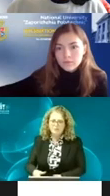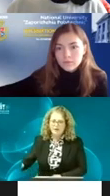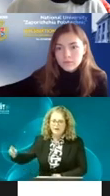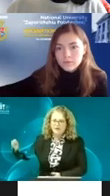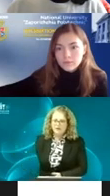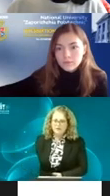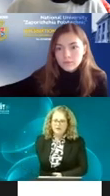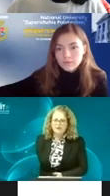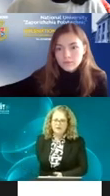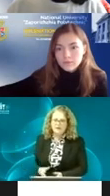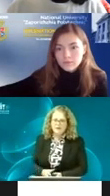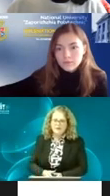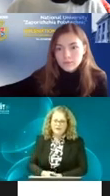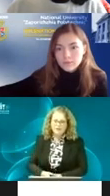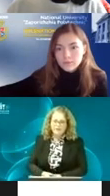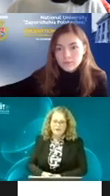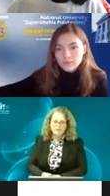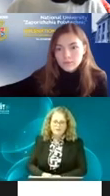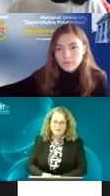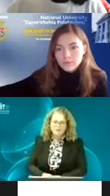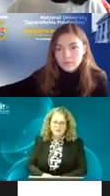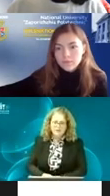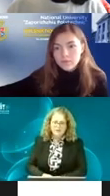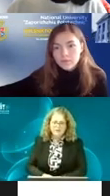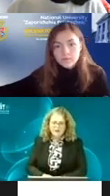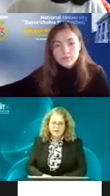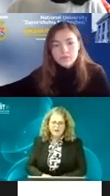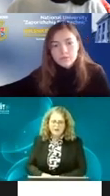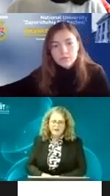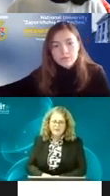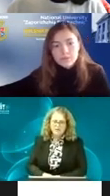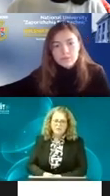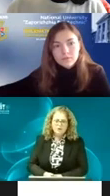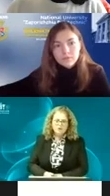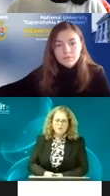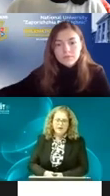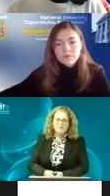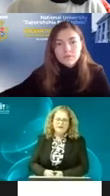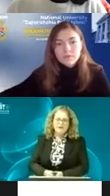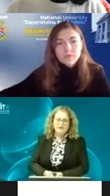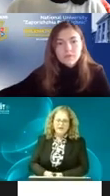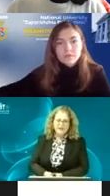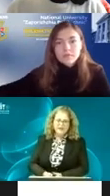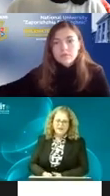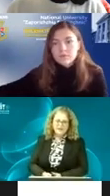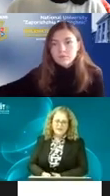Yeah, the Malam. Yeah. Okay. Do you have a lot of students here? Okay. So we have.